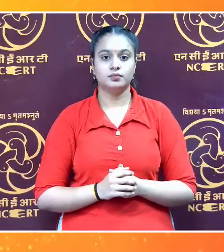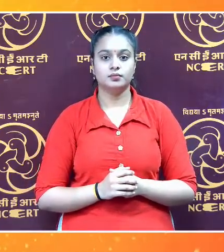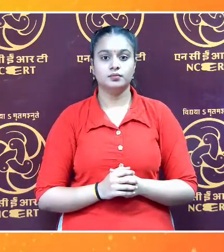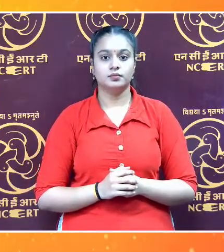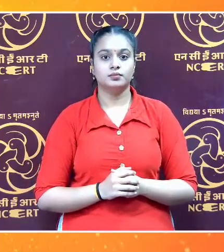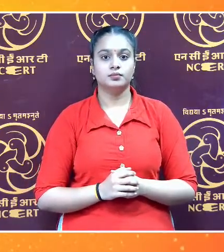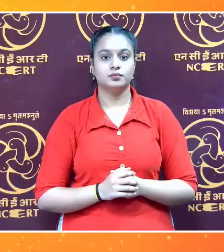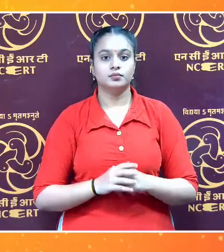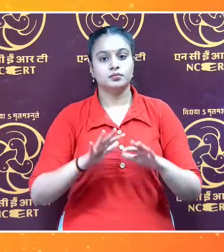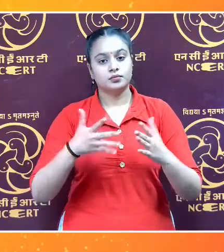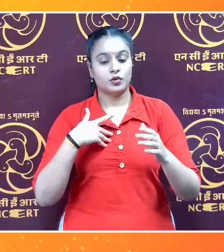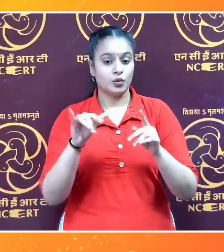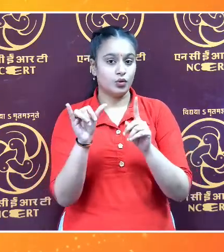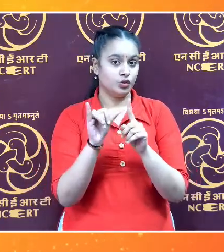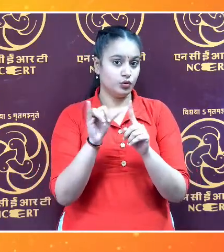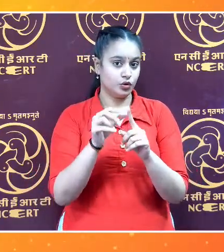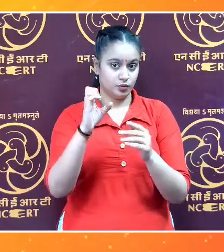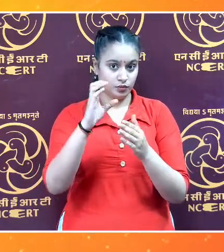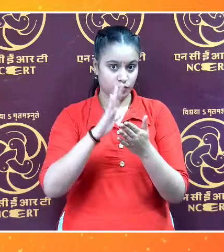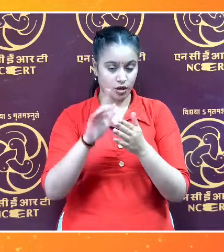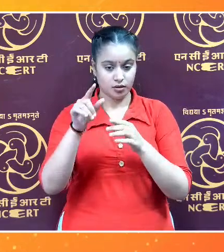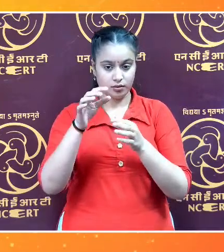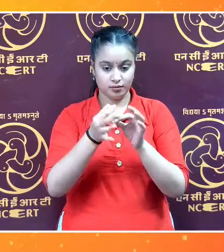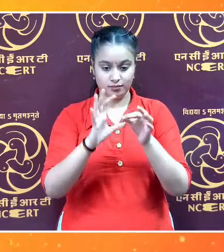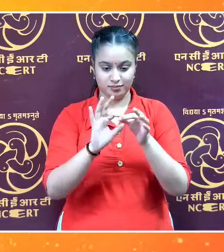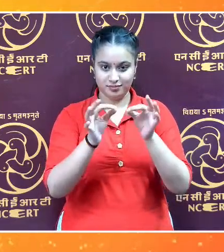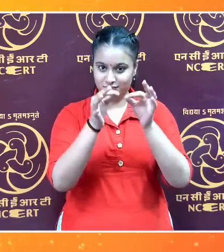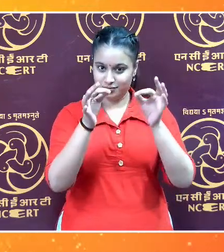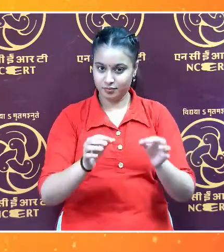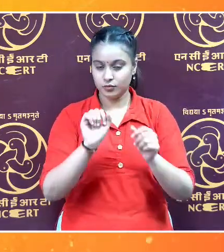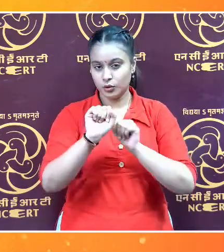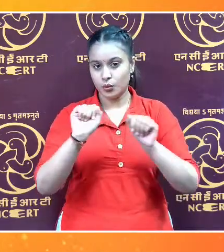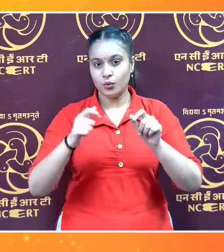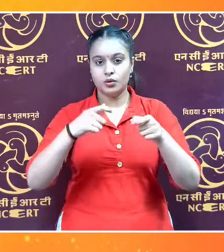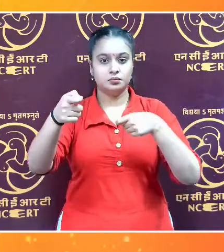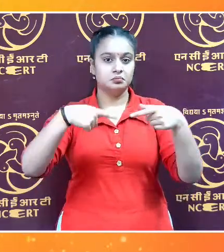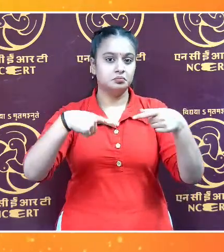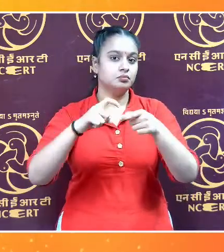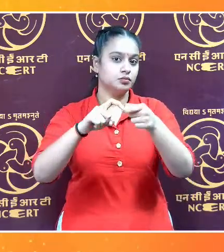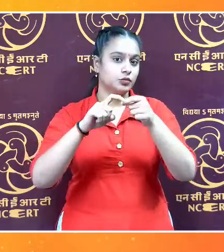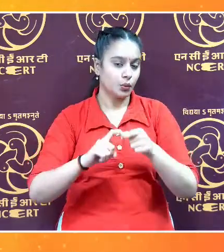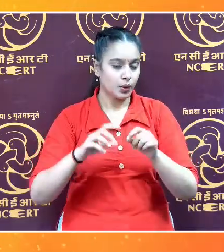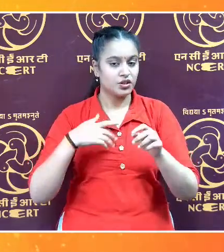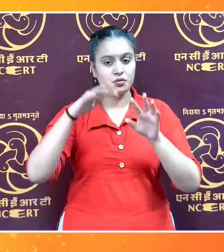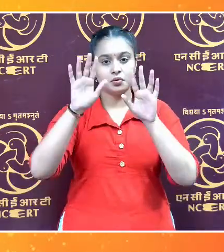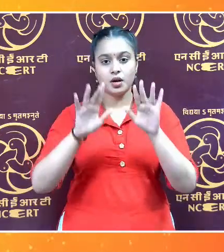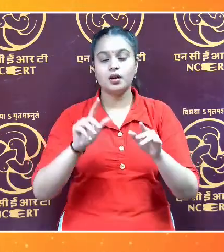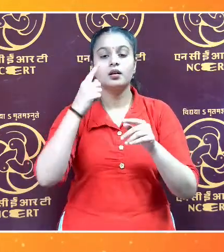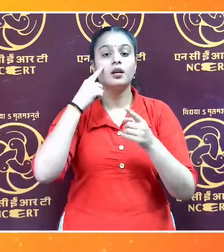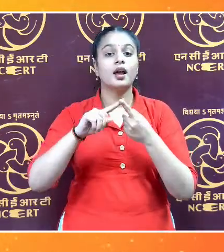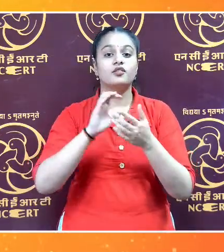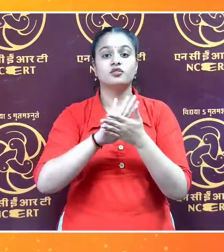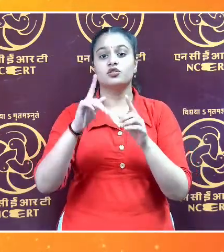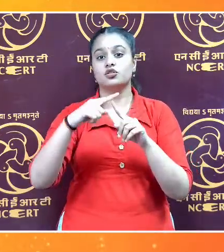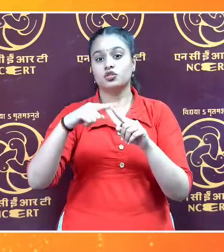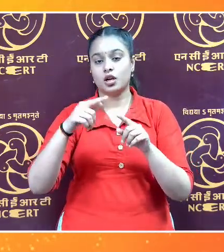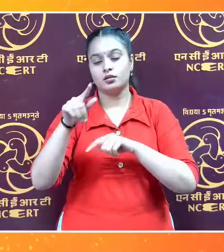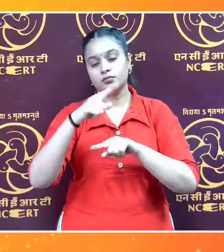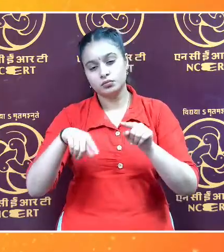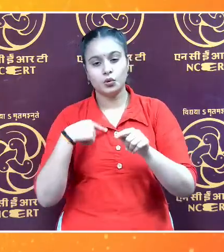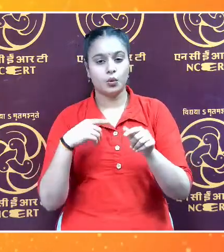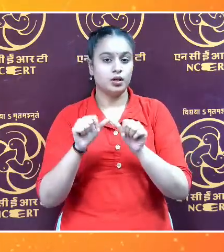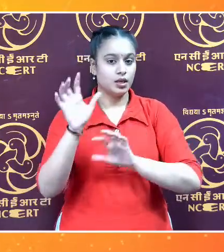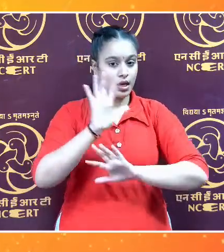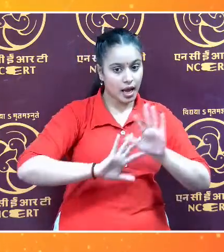tth.class3@cert.nic.in and on our YouTube handle NCERT Official, you can send us your questions and you can of course participate in the fun activities